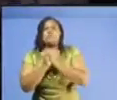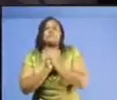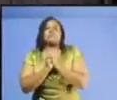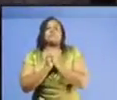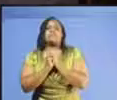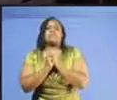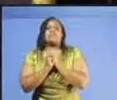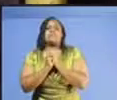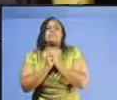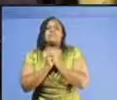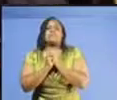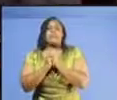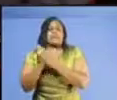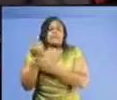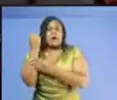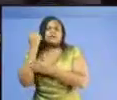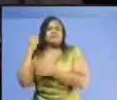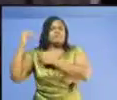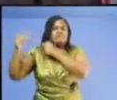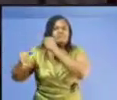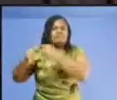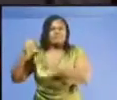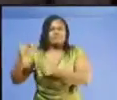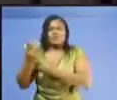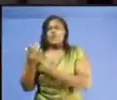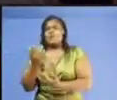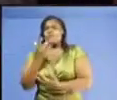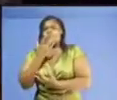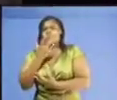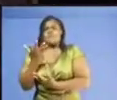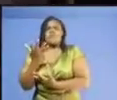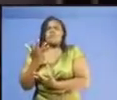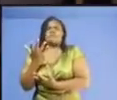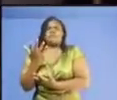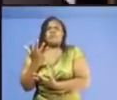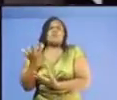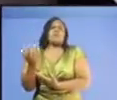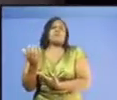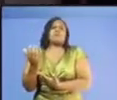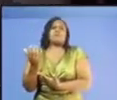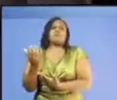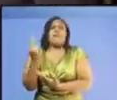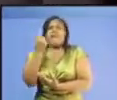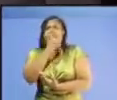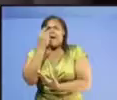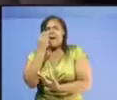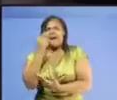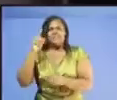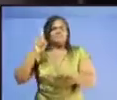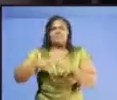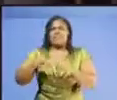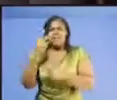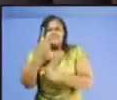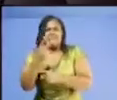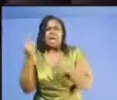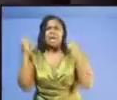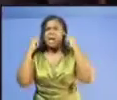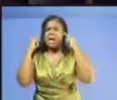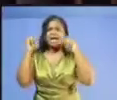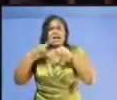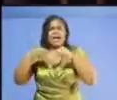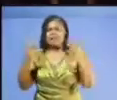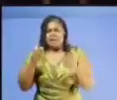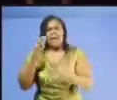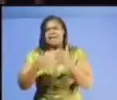familiar with generations who prefer a God with eyes that can't see, and ears that can't hear, and hands